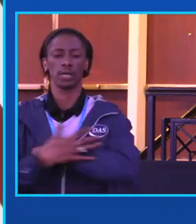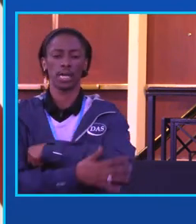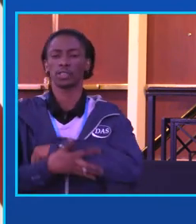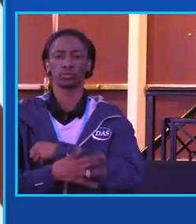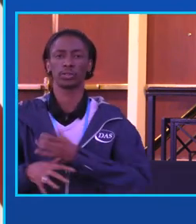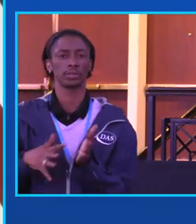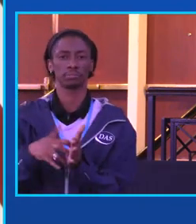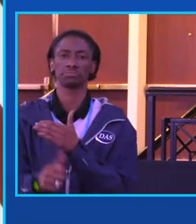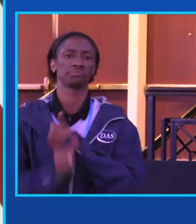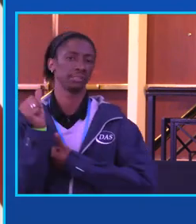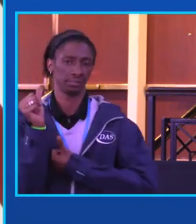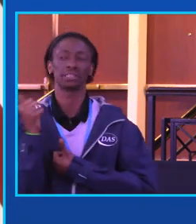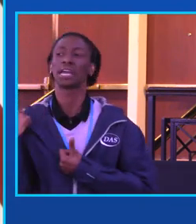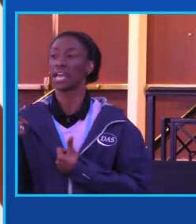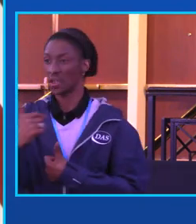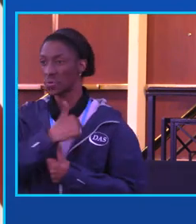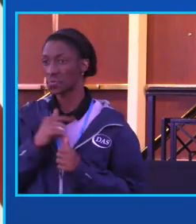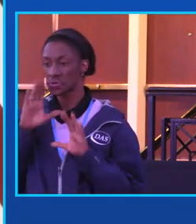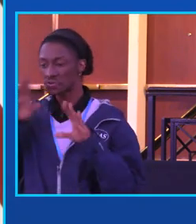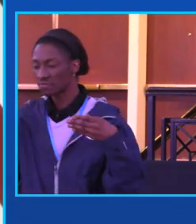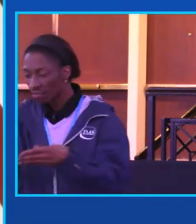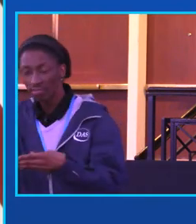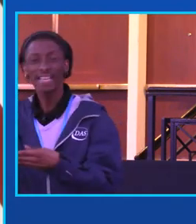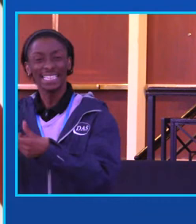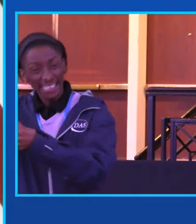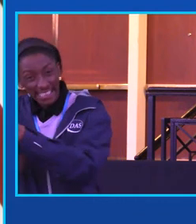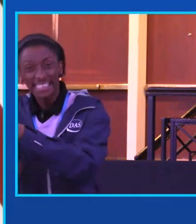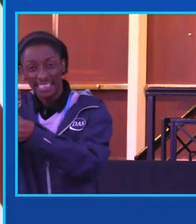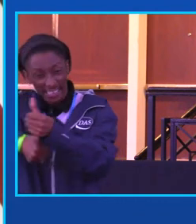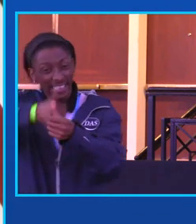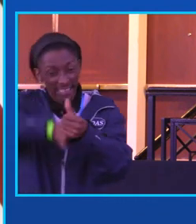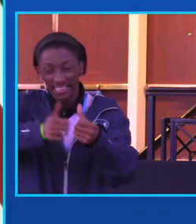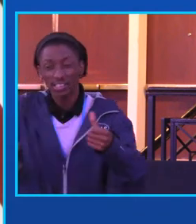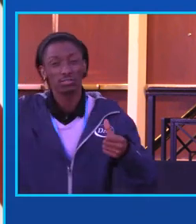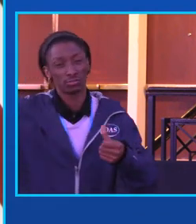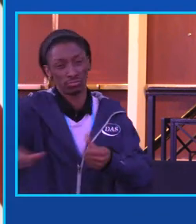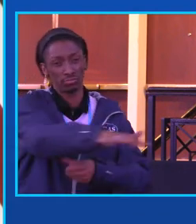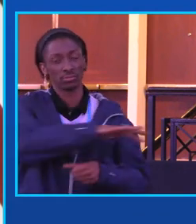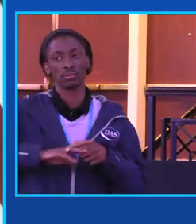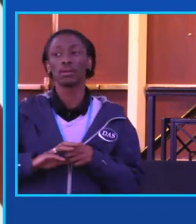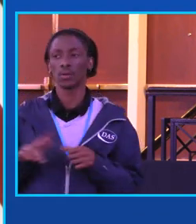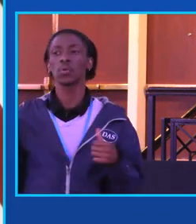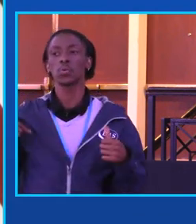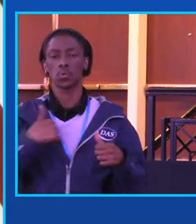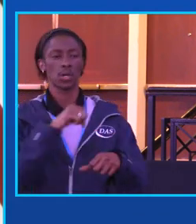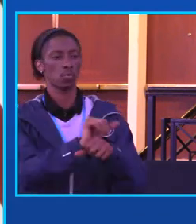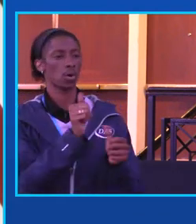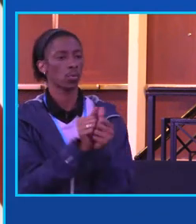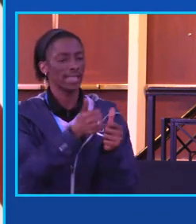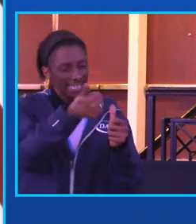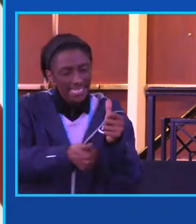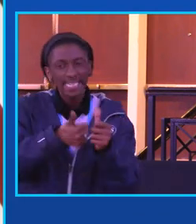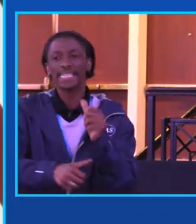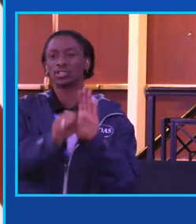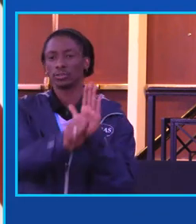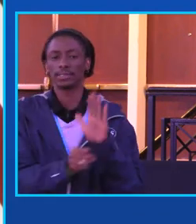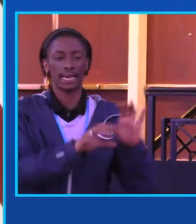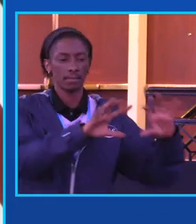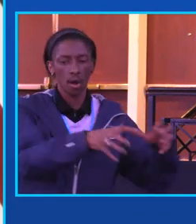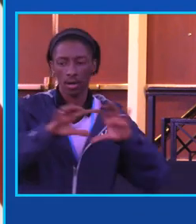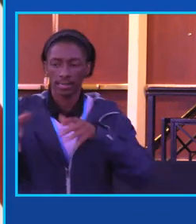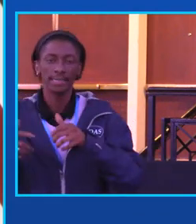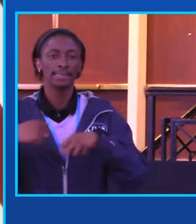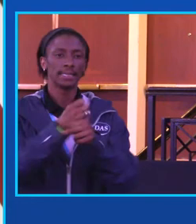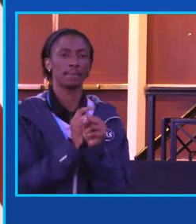stake, and we're covering every single inch of it. We're working with each state party to make sure that they